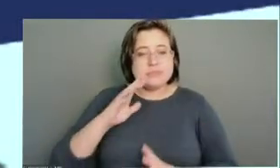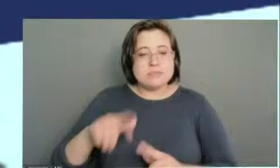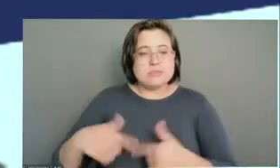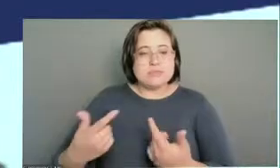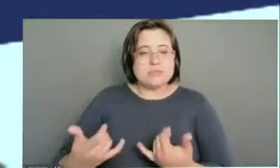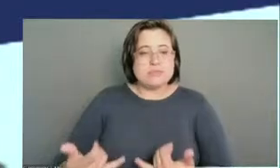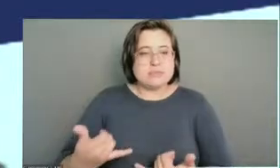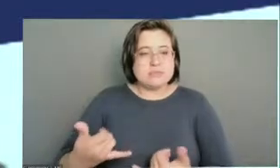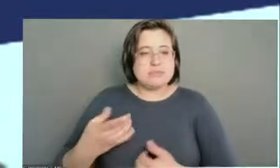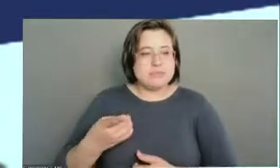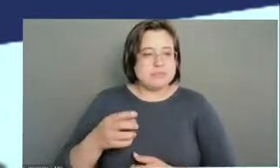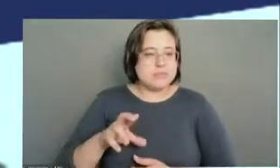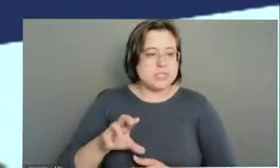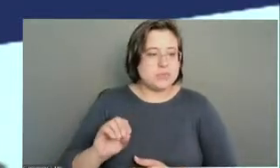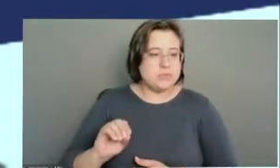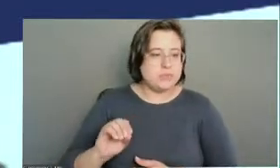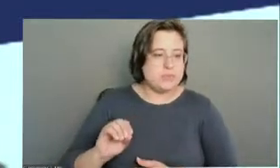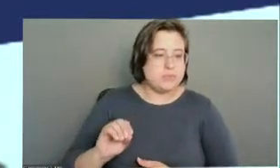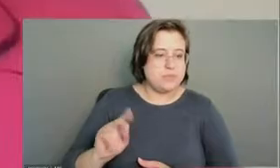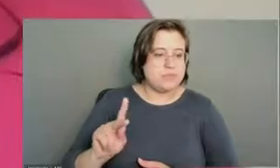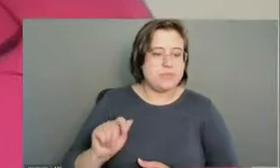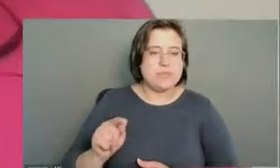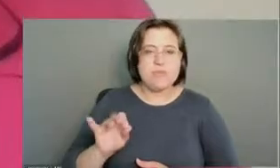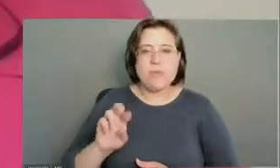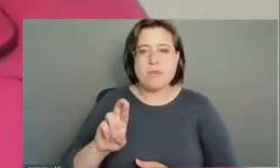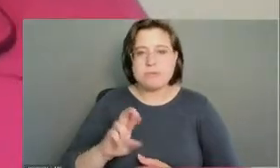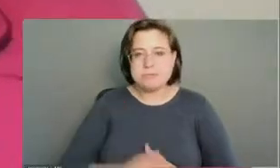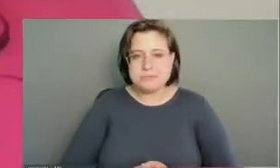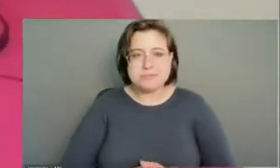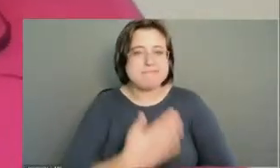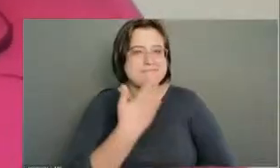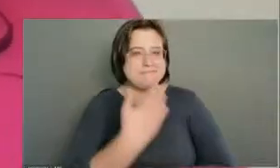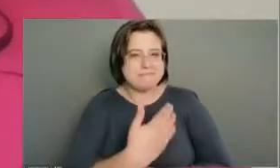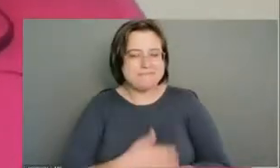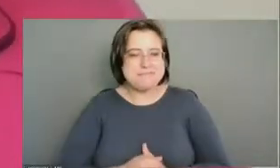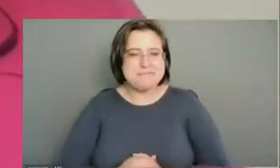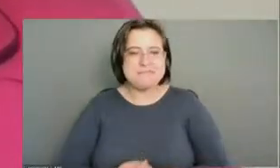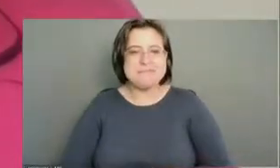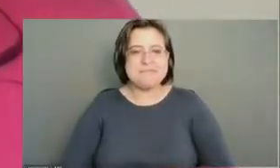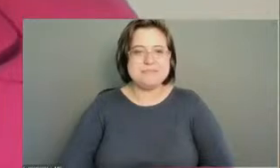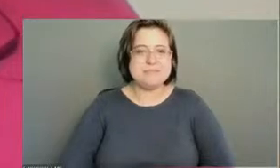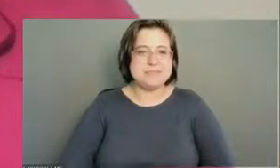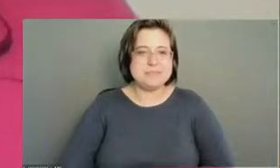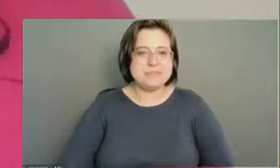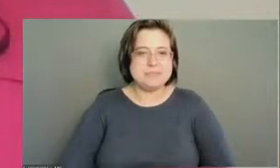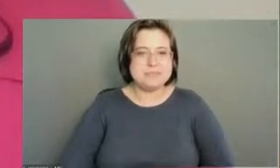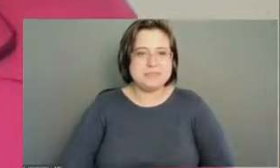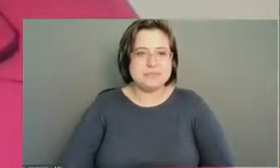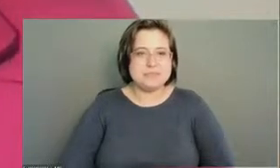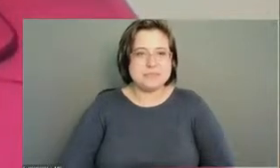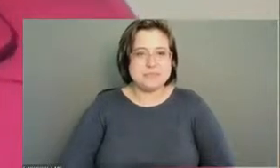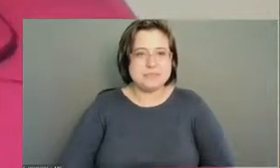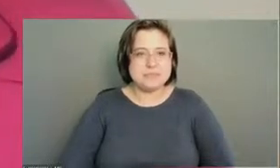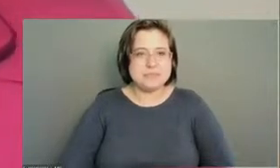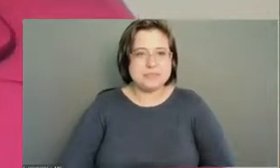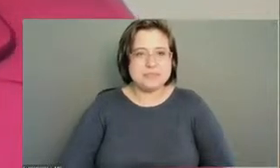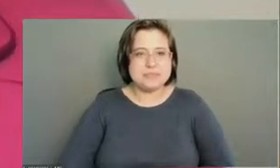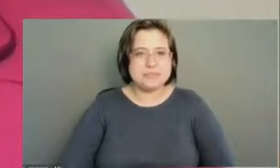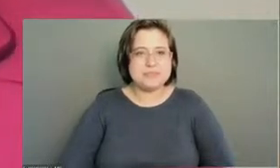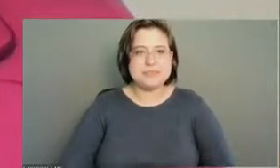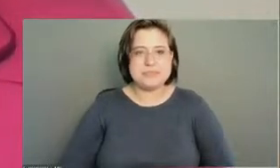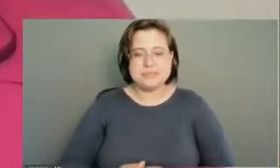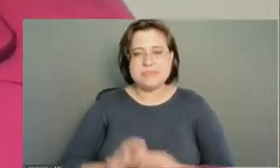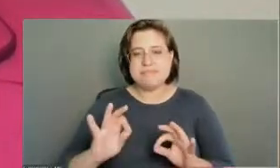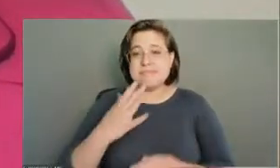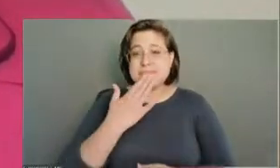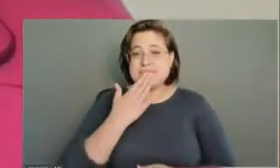Dr. Okafor. Thank you, Madam Chair, and thank you so much, every member